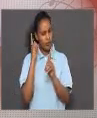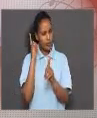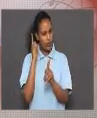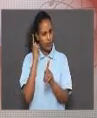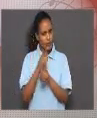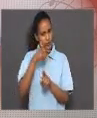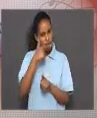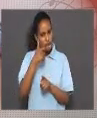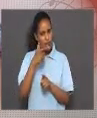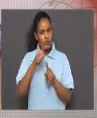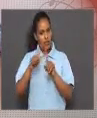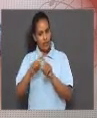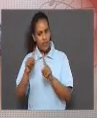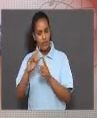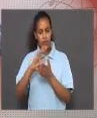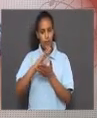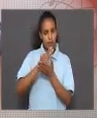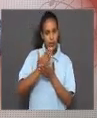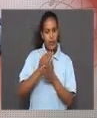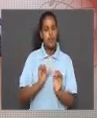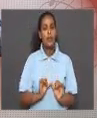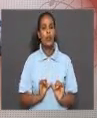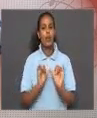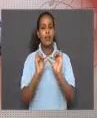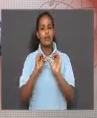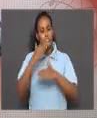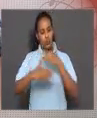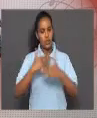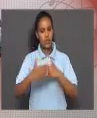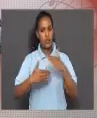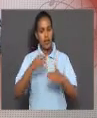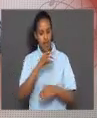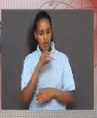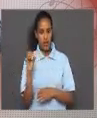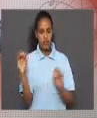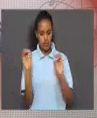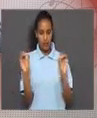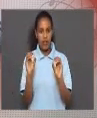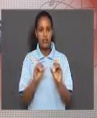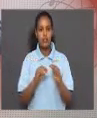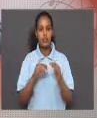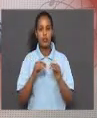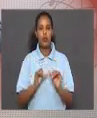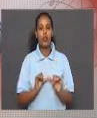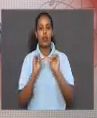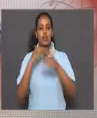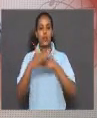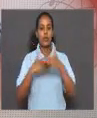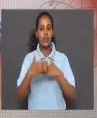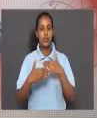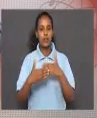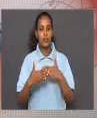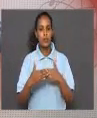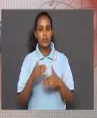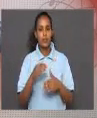correct to say that the difference between a spontaneous process and a non-spontaneous